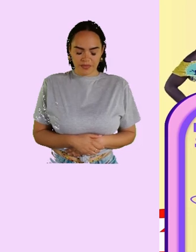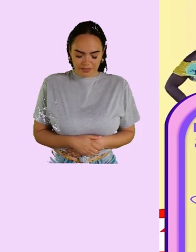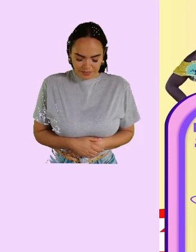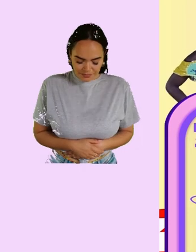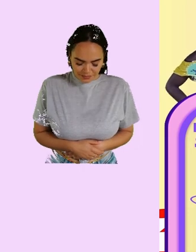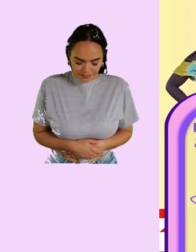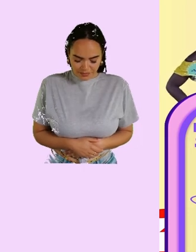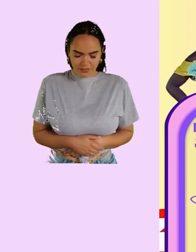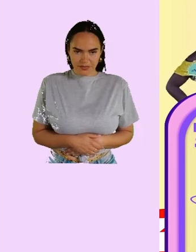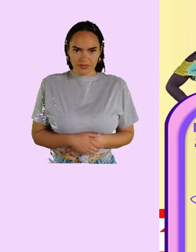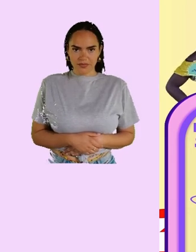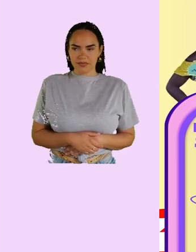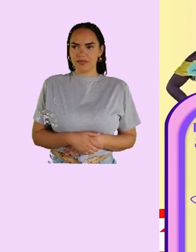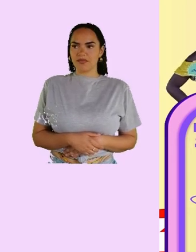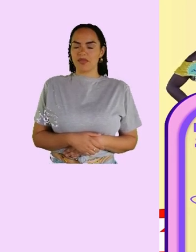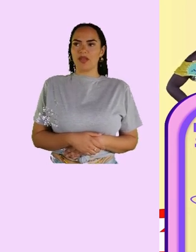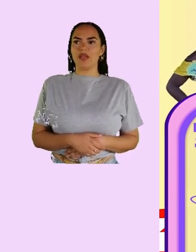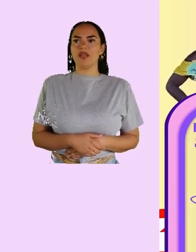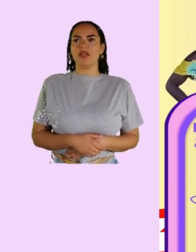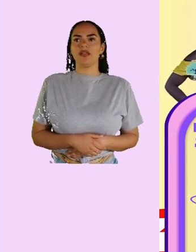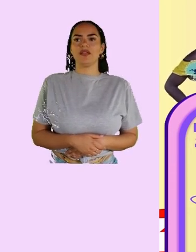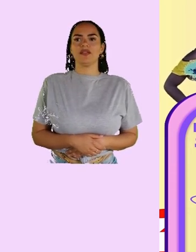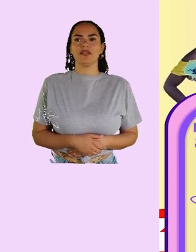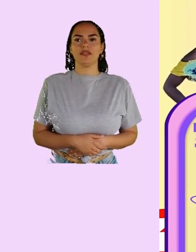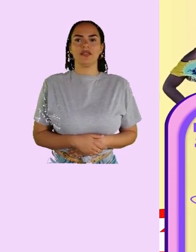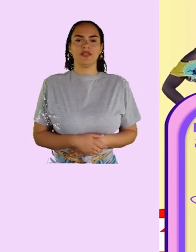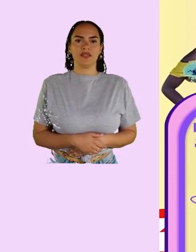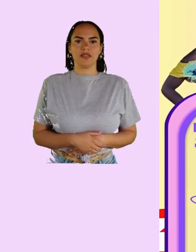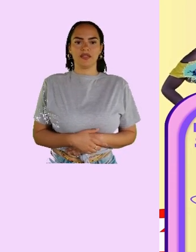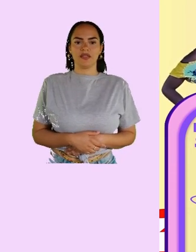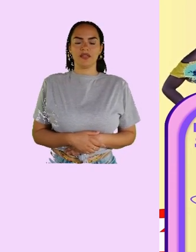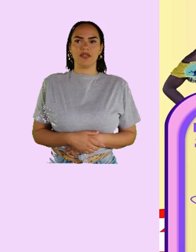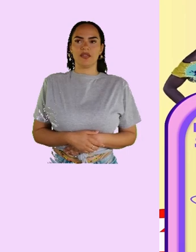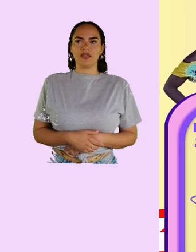players, Samir, Samir, and of course, Samir.